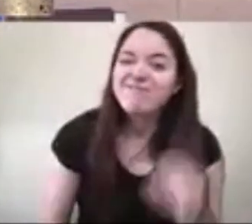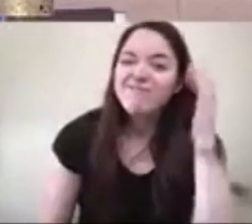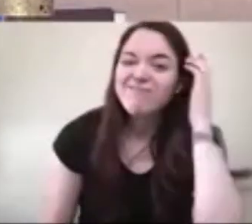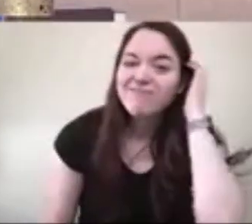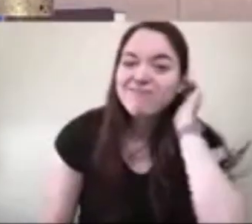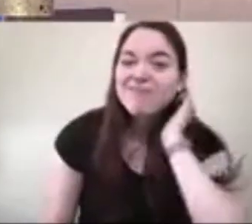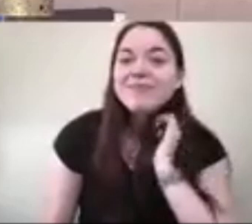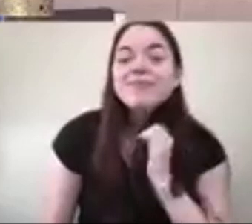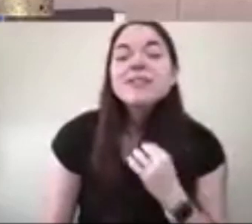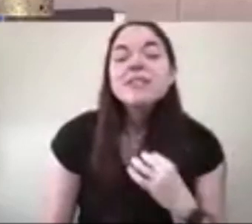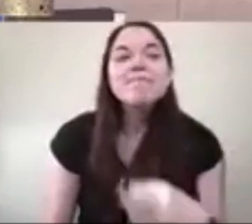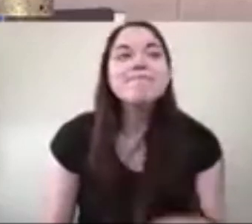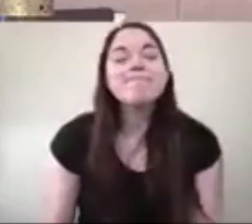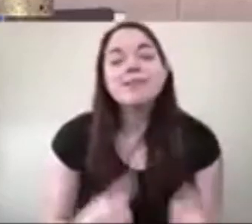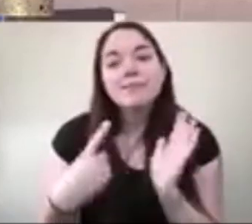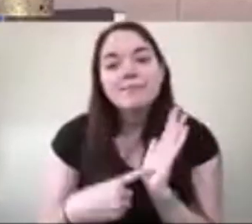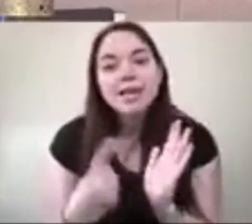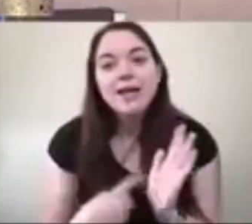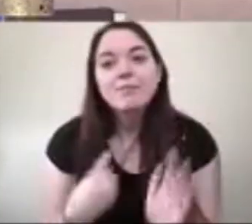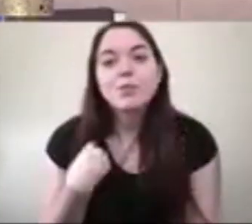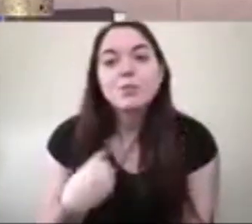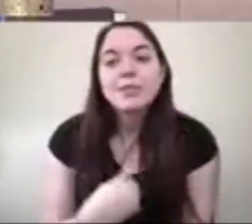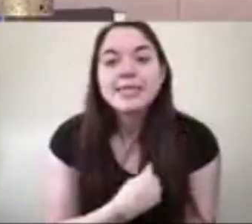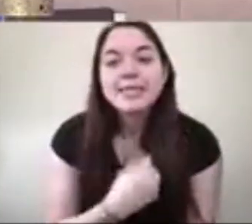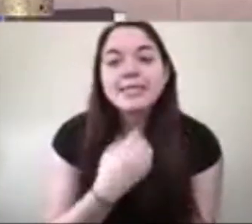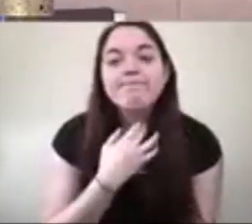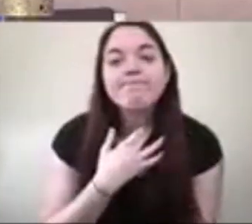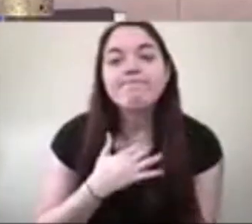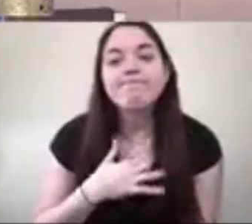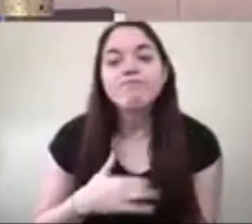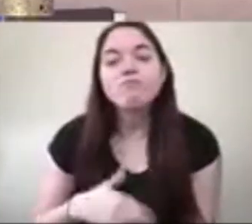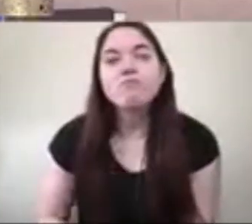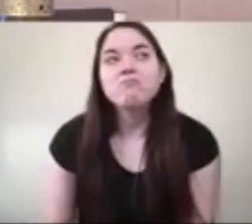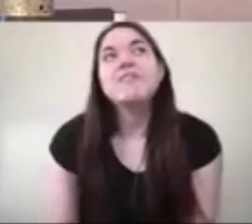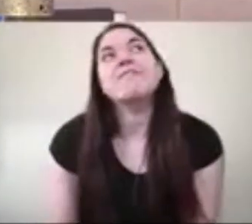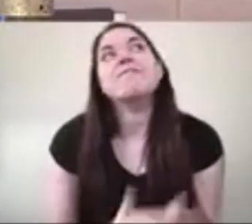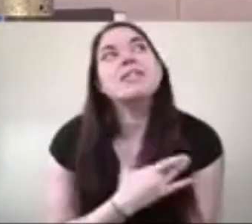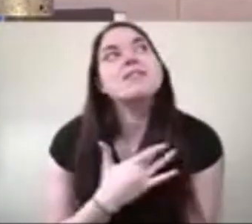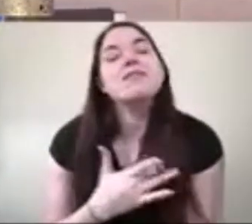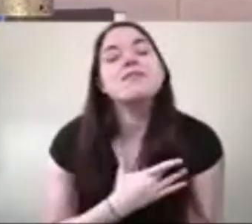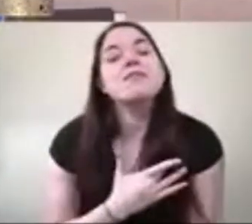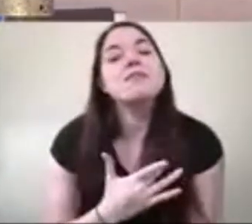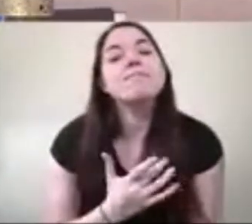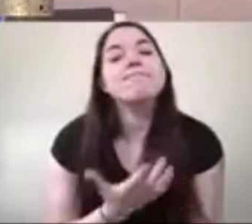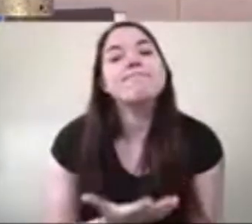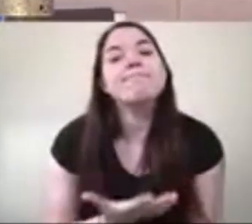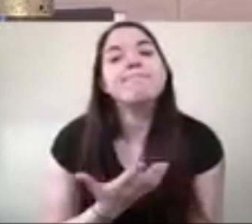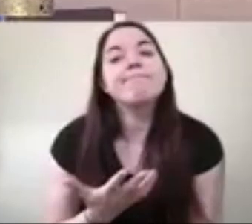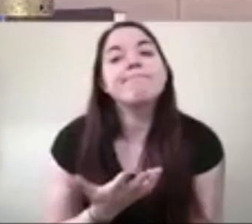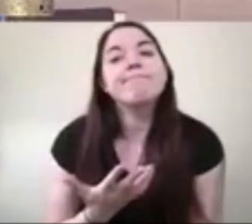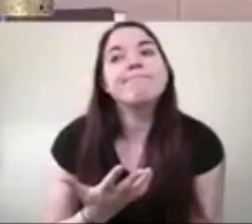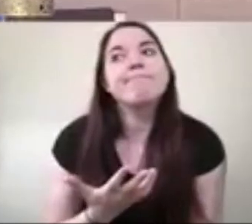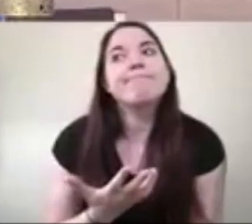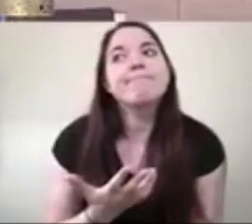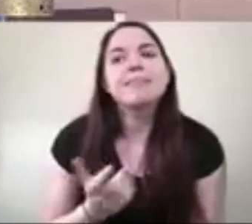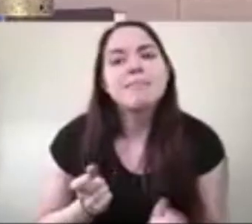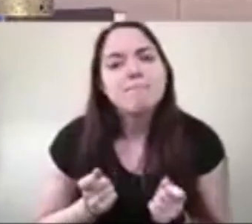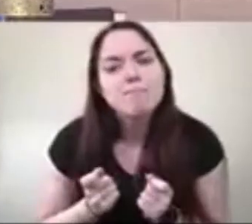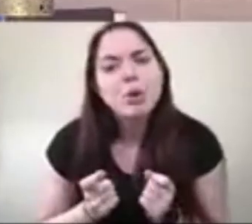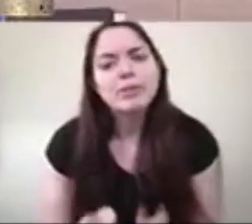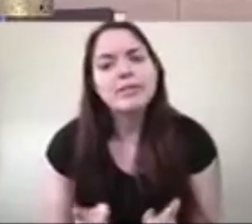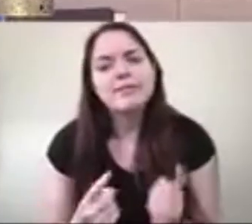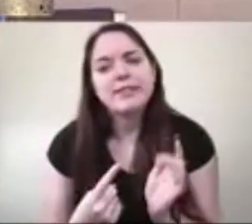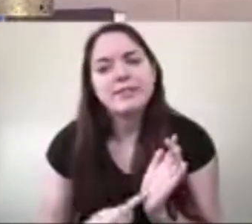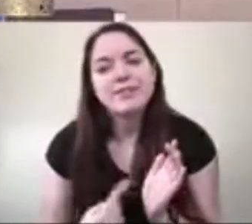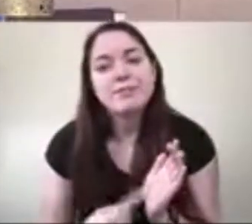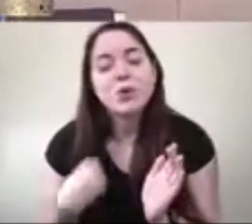Sometimes we're so compelled, we become impulsive and we reach out without having